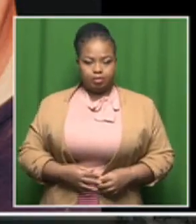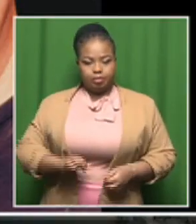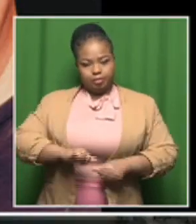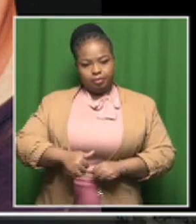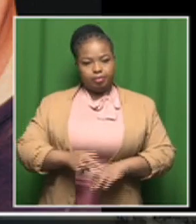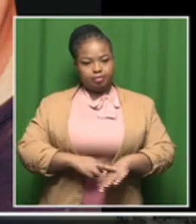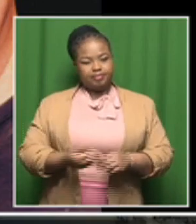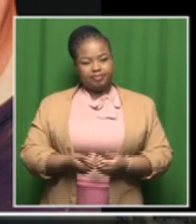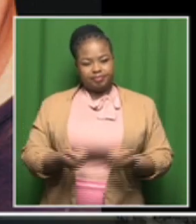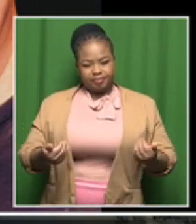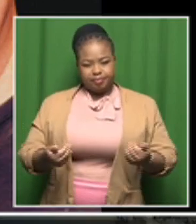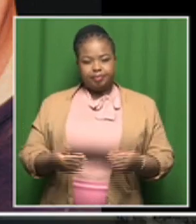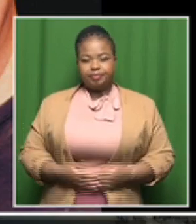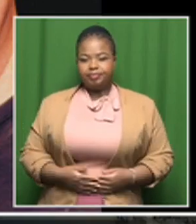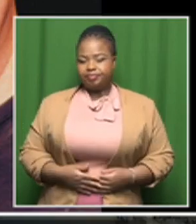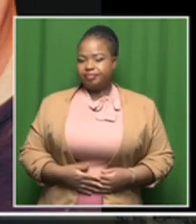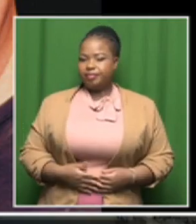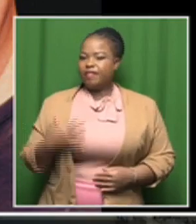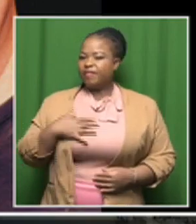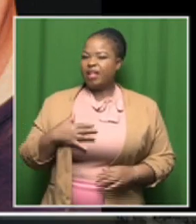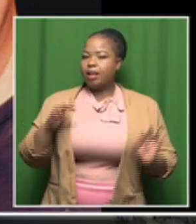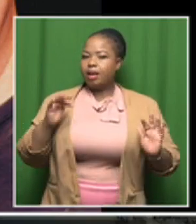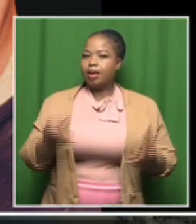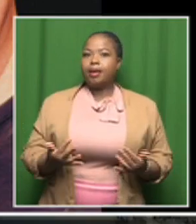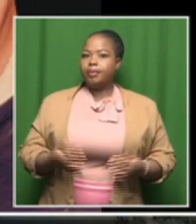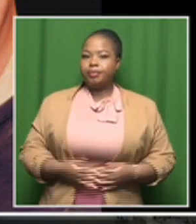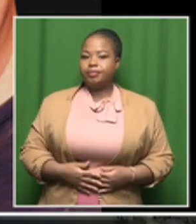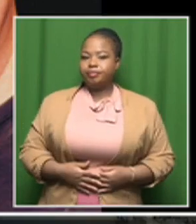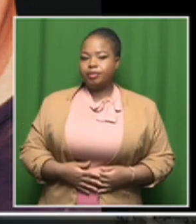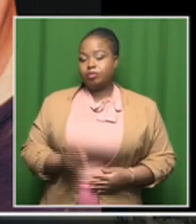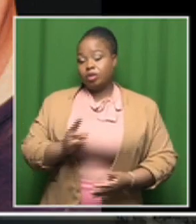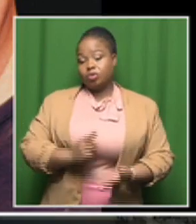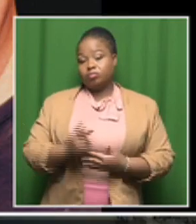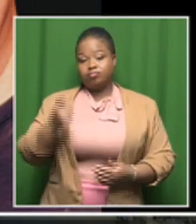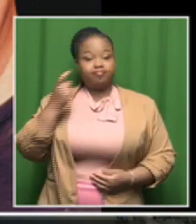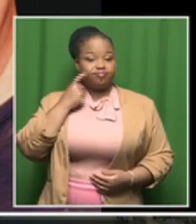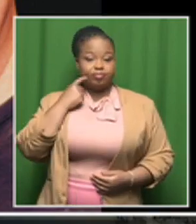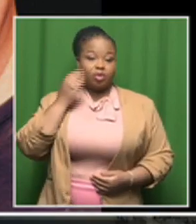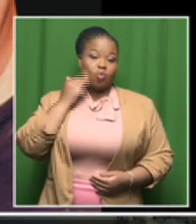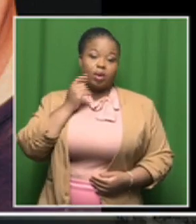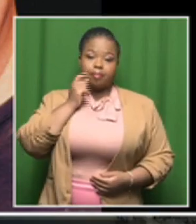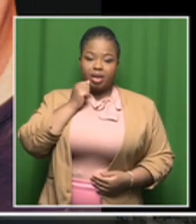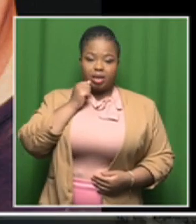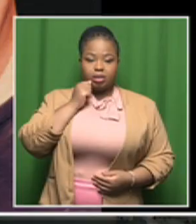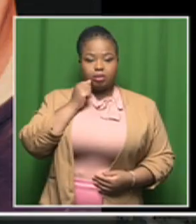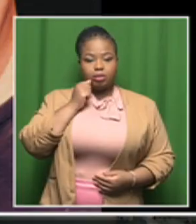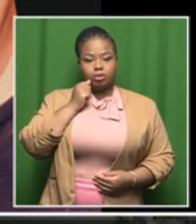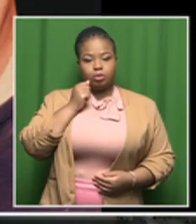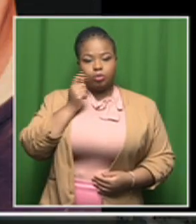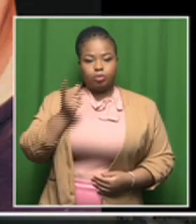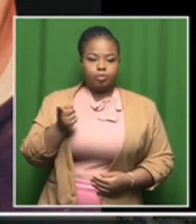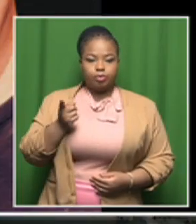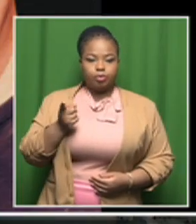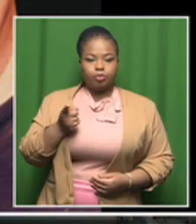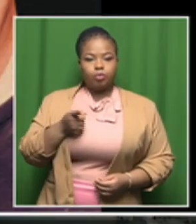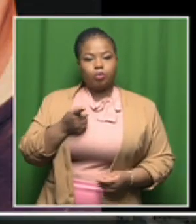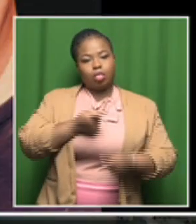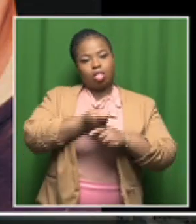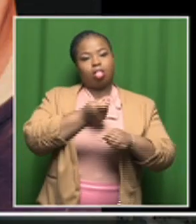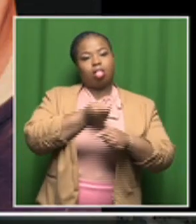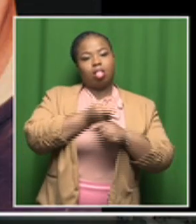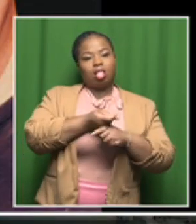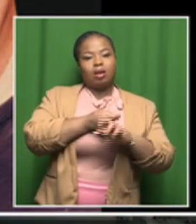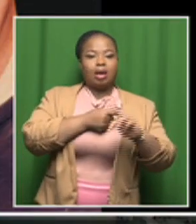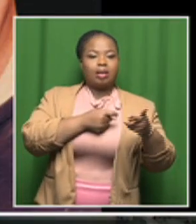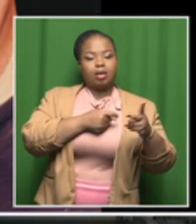post-apartheid, what was that like? Because and to be honest, it's very easy as a white man ripping off a fellow white politician.